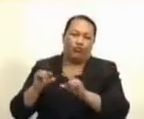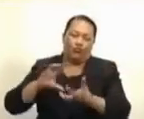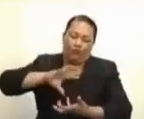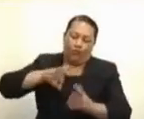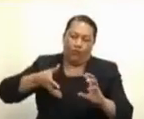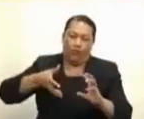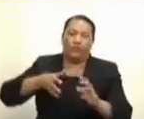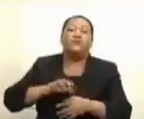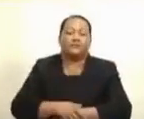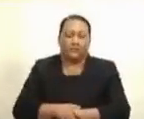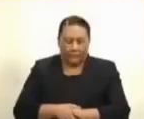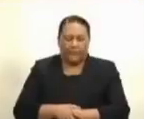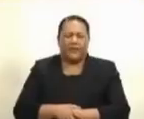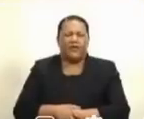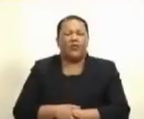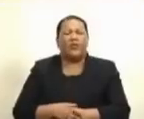We confess that we have hurt